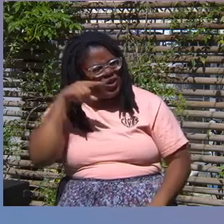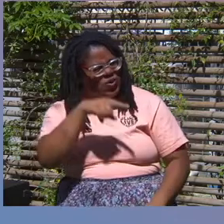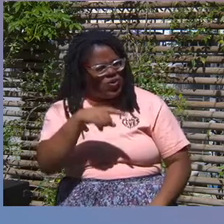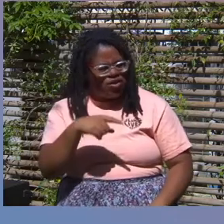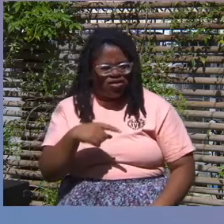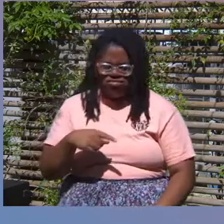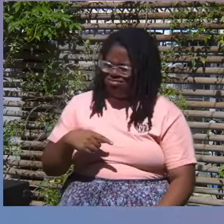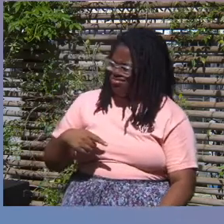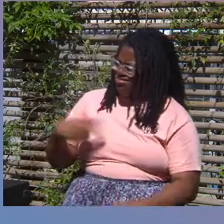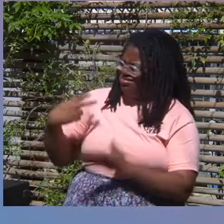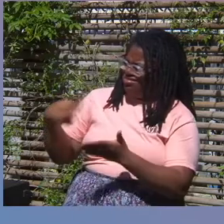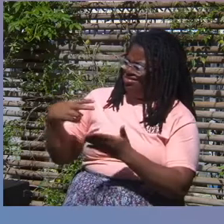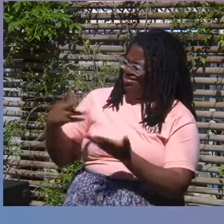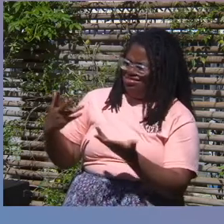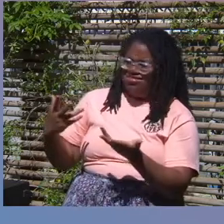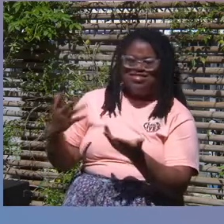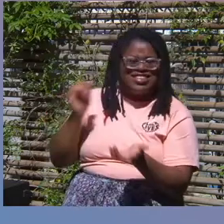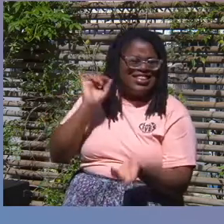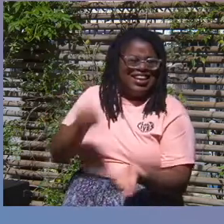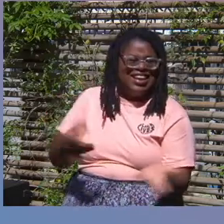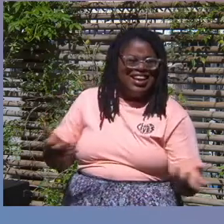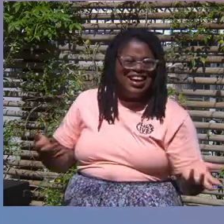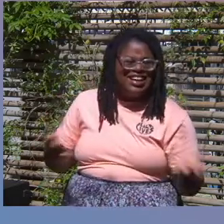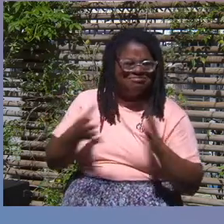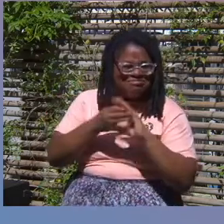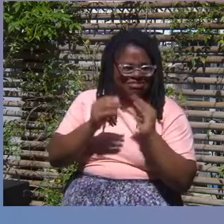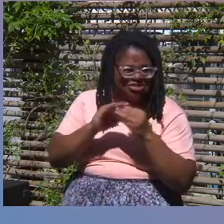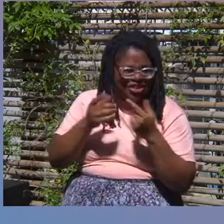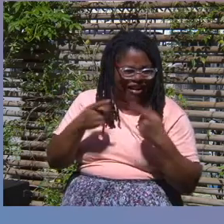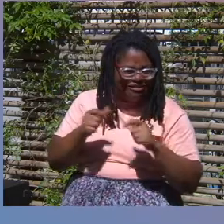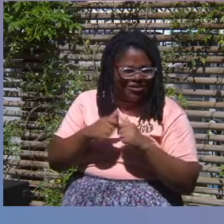like, yeah, keep dancing, child. We safe now.